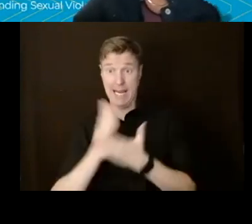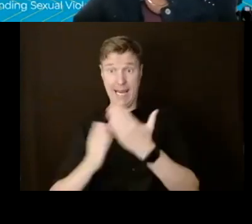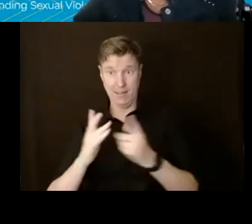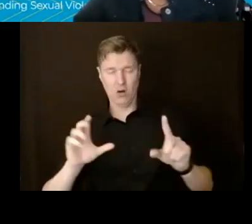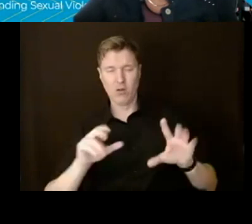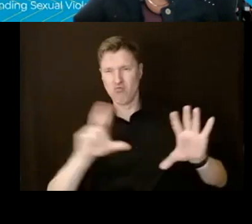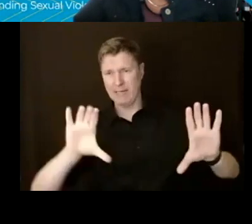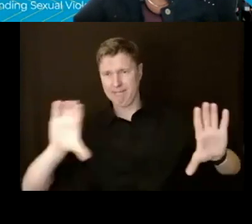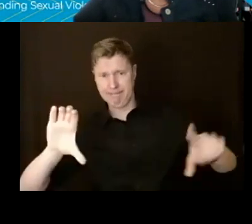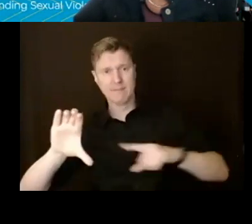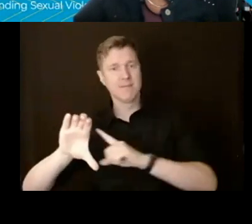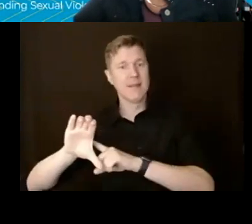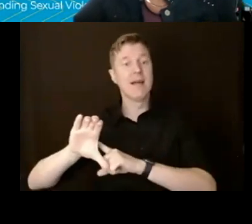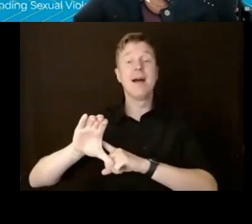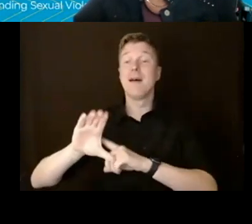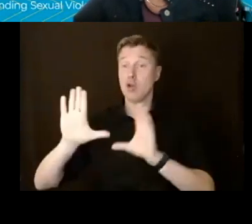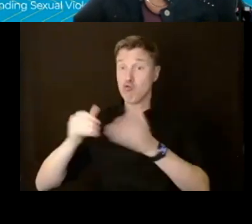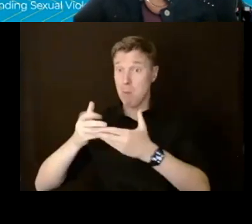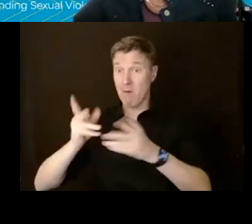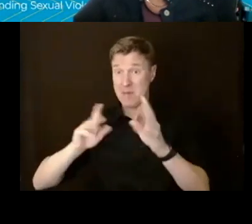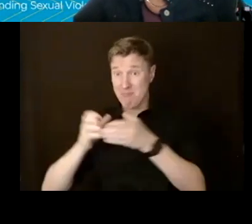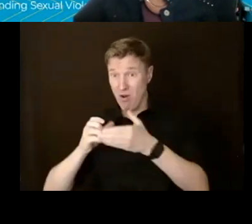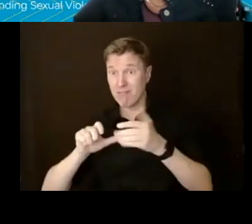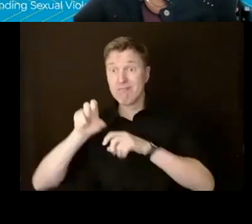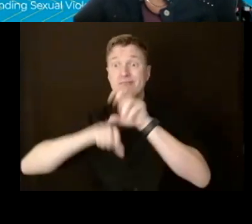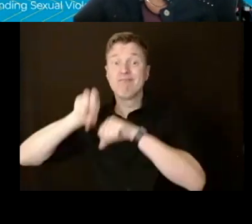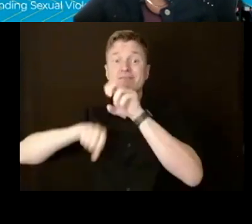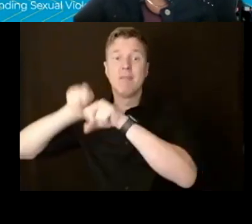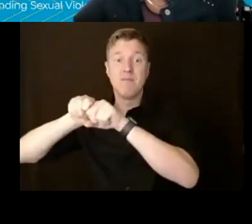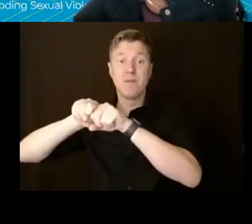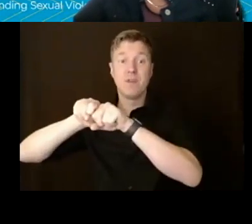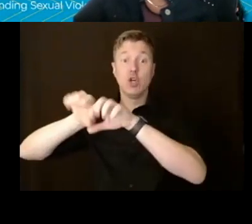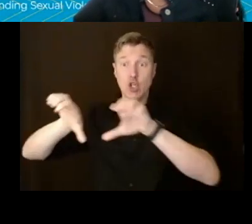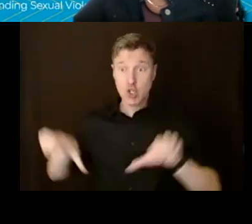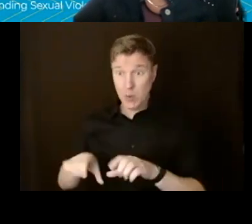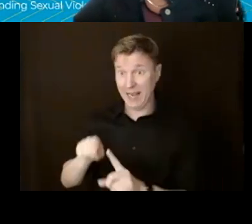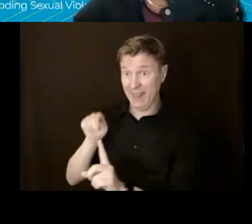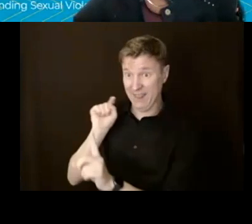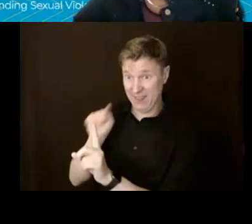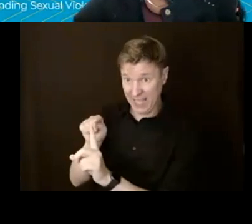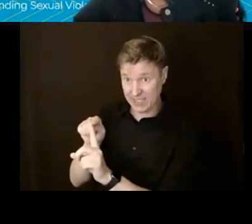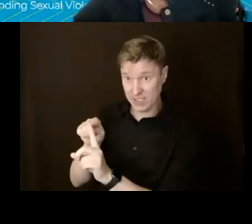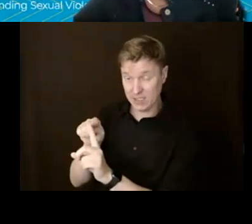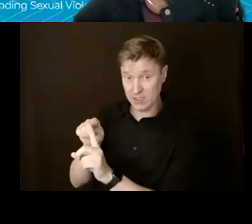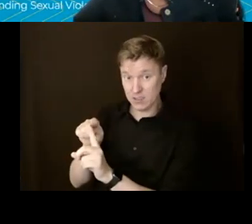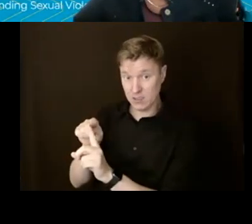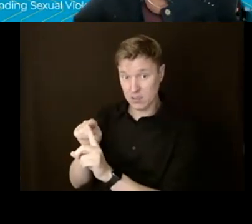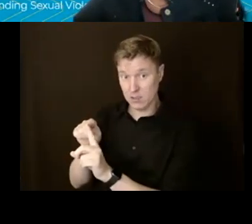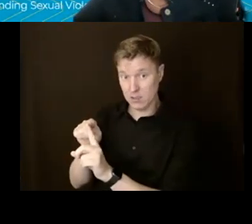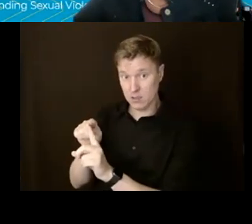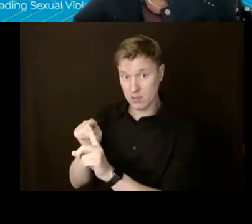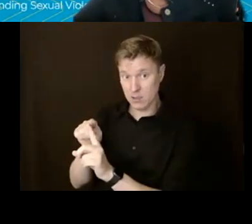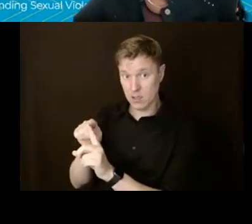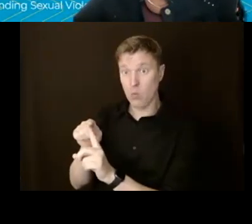like the person, the group of people, they're doing X. When you're naming, this is the thing you can do, then it feels like, oh,